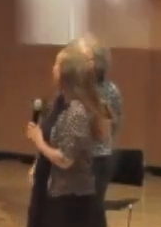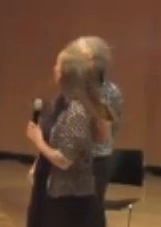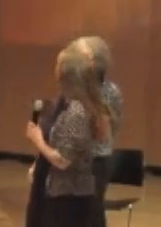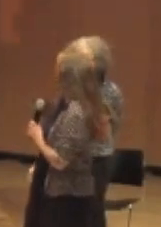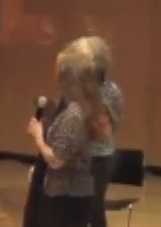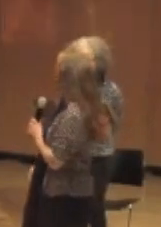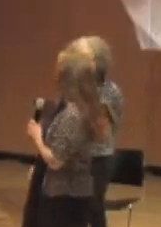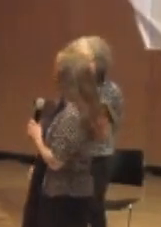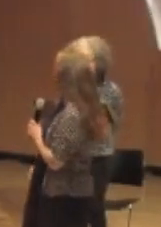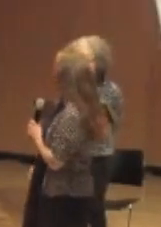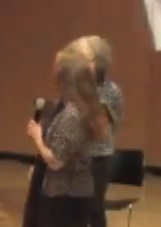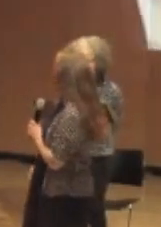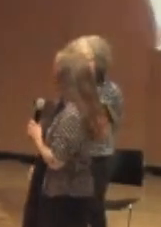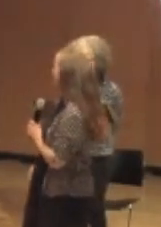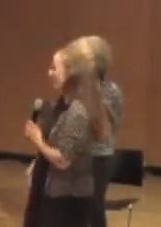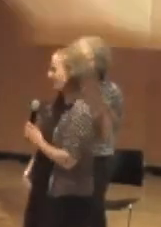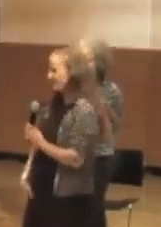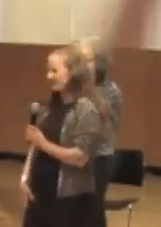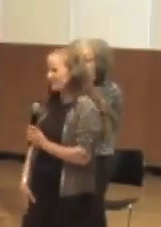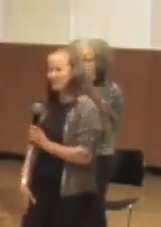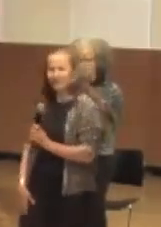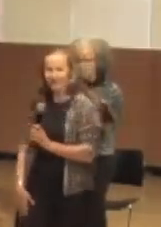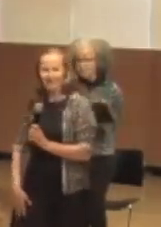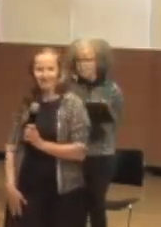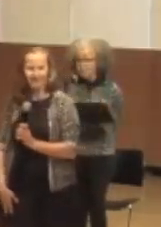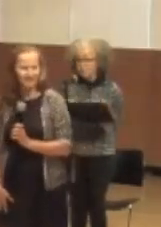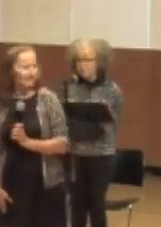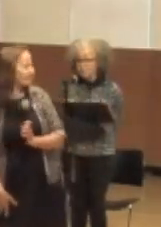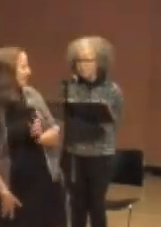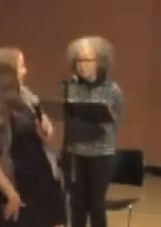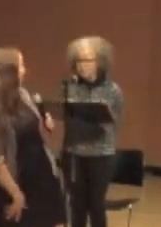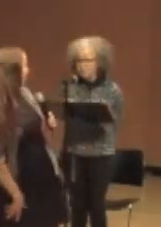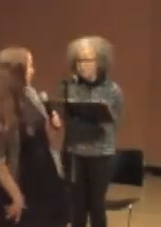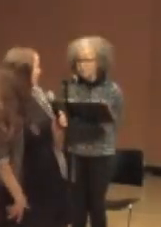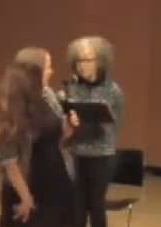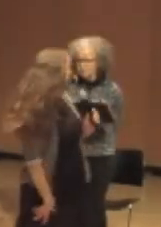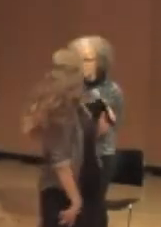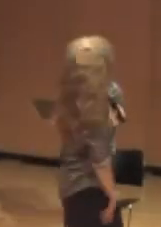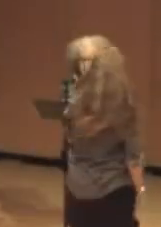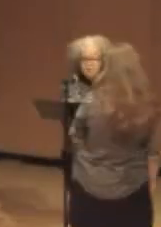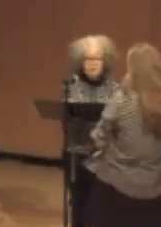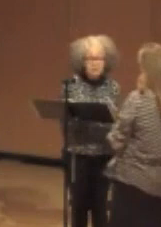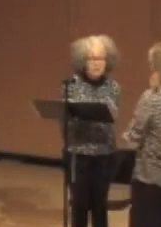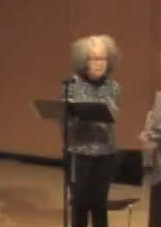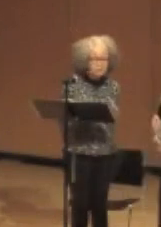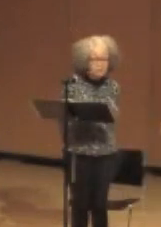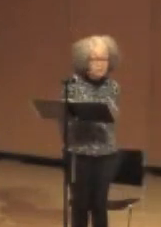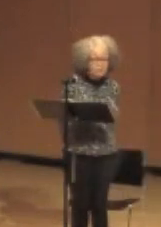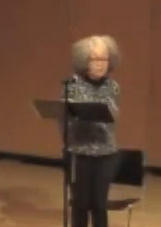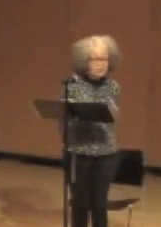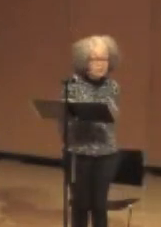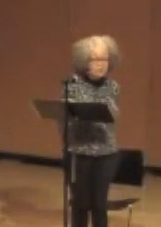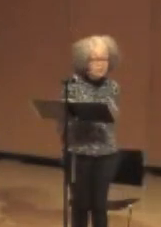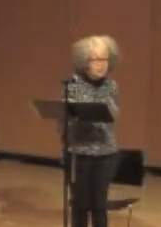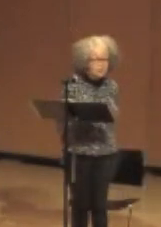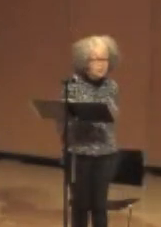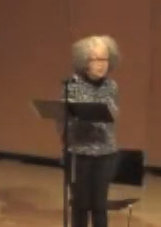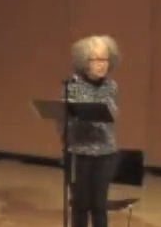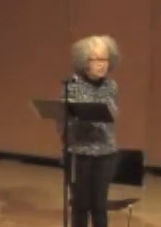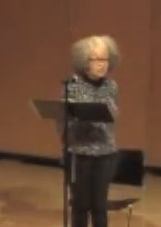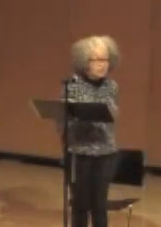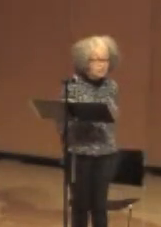or g g g g I guess for g-u t e I'm sorry g u t